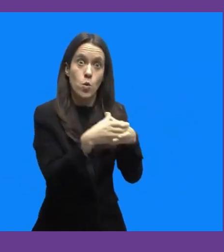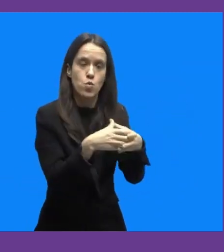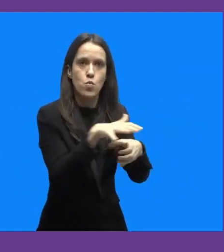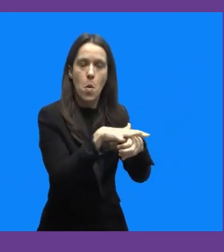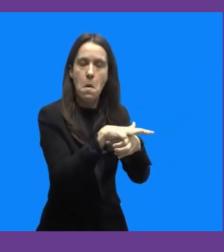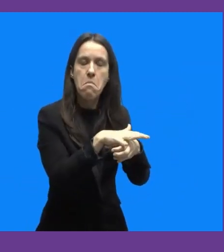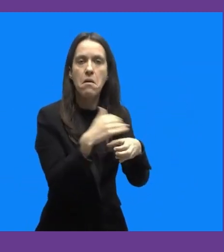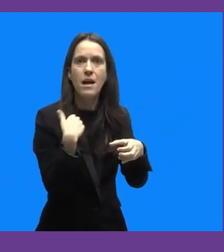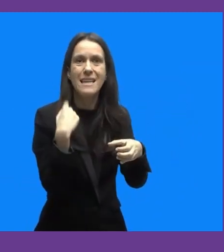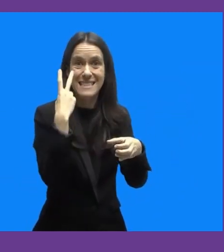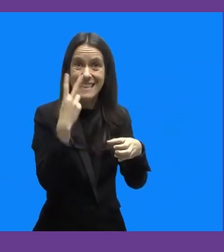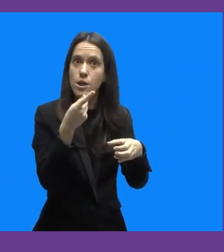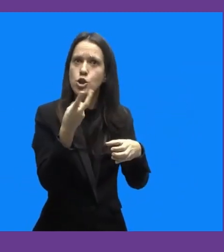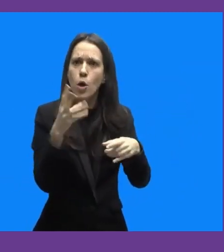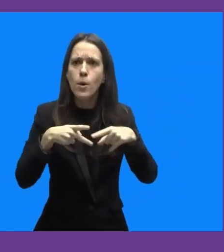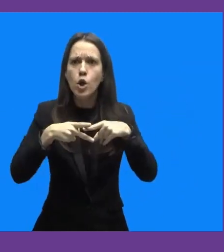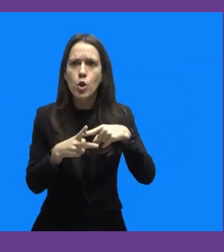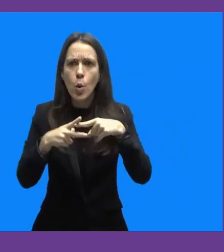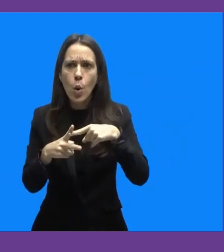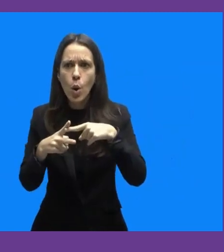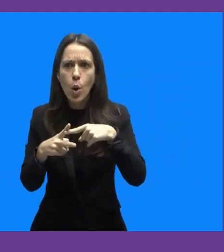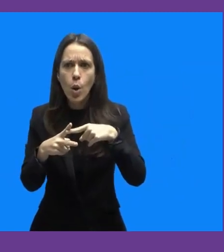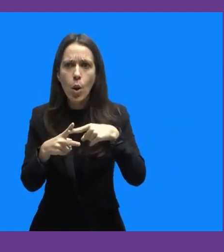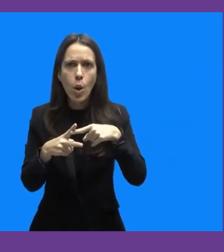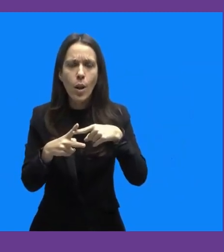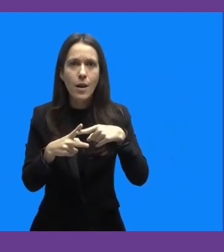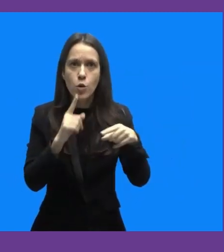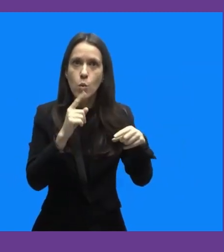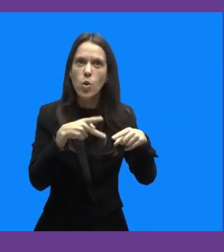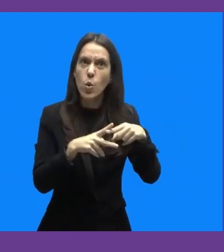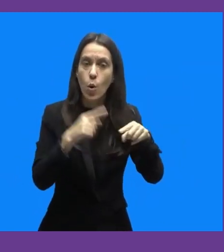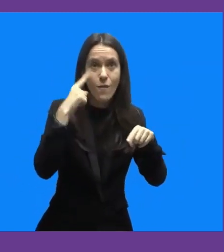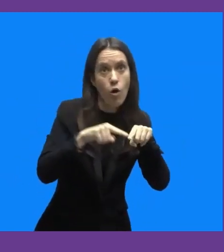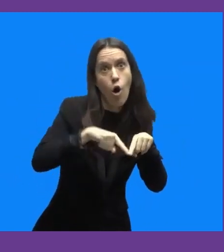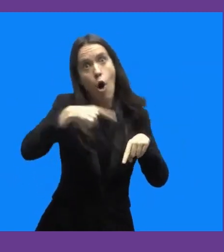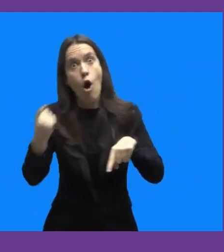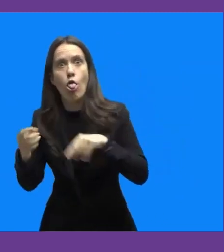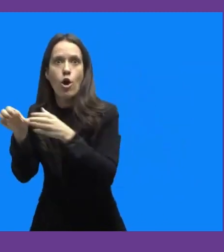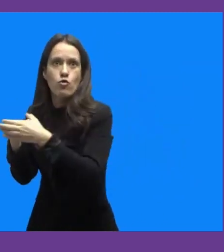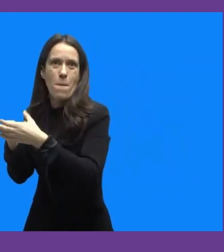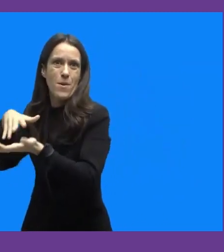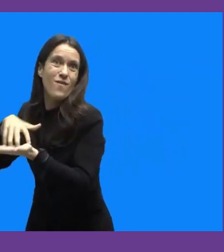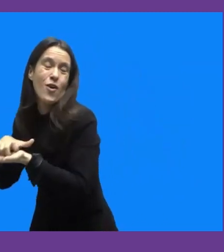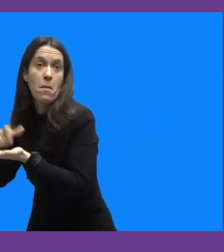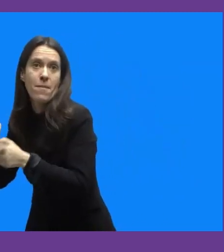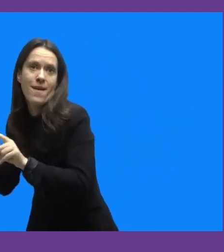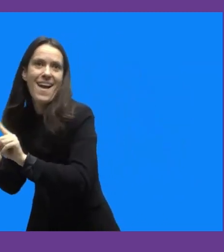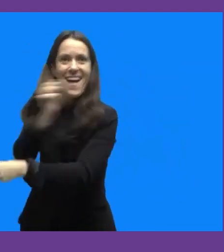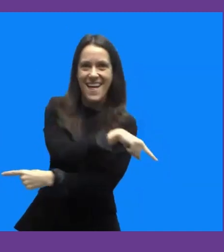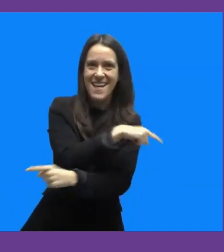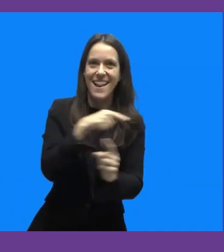know that tools like that are also being developed, and more broadened tools for those vulnerable